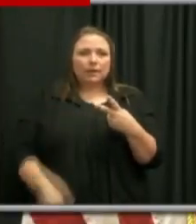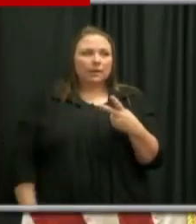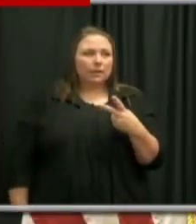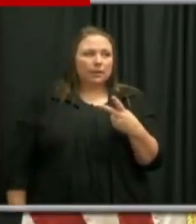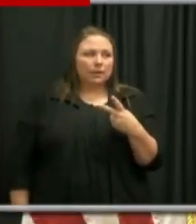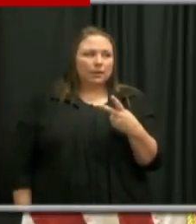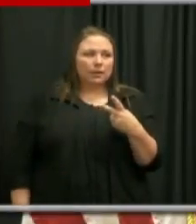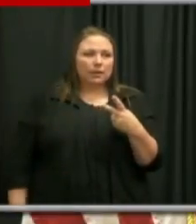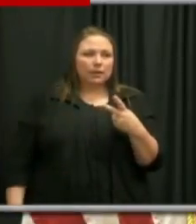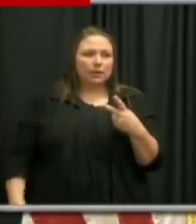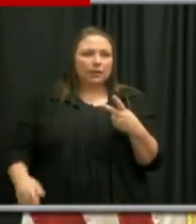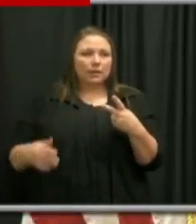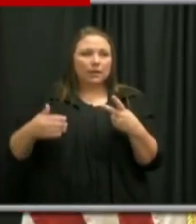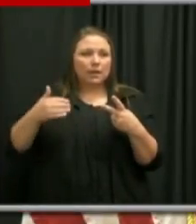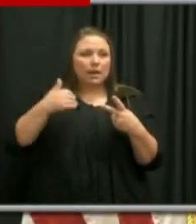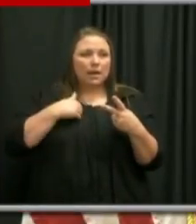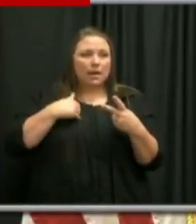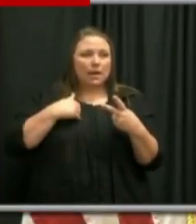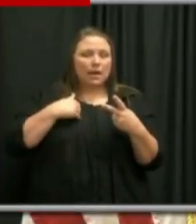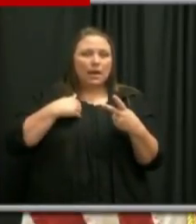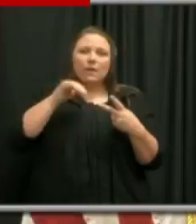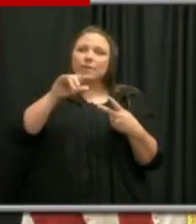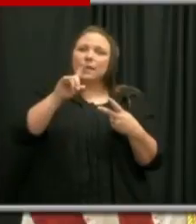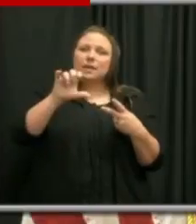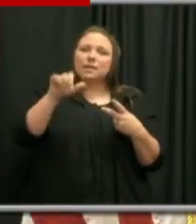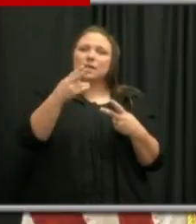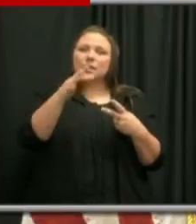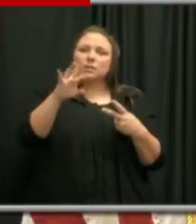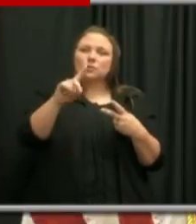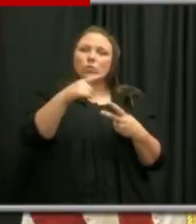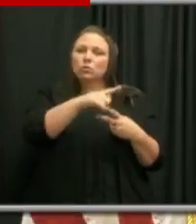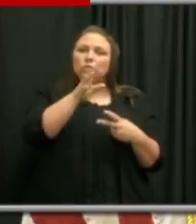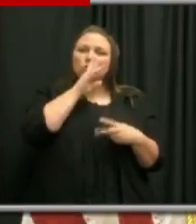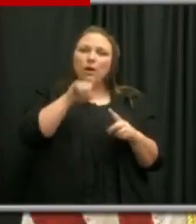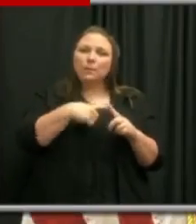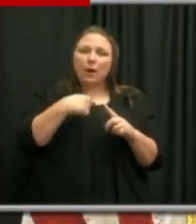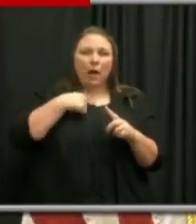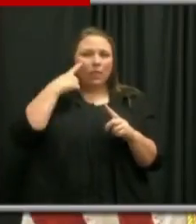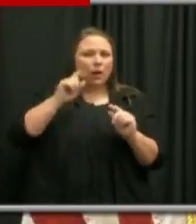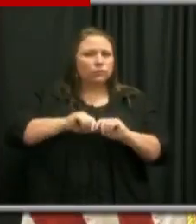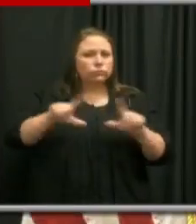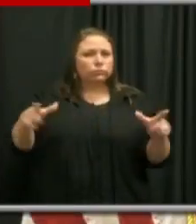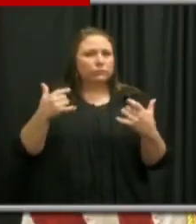get an update on the benchmark dashboard? I believe it was going to launch today.